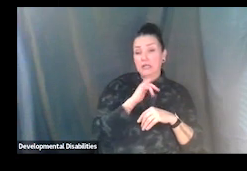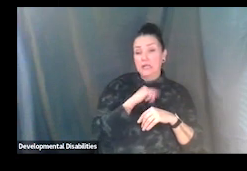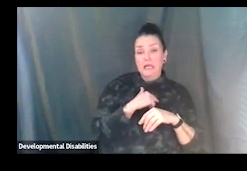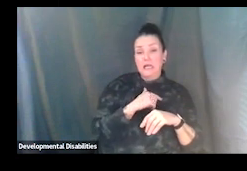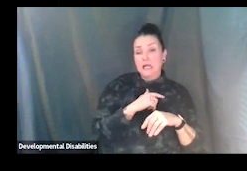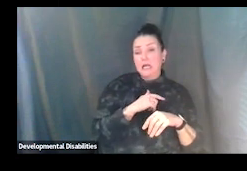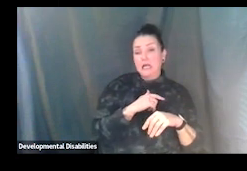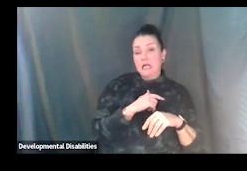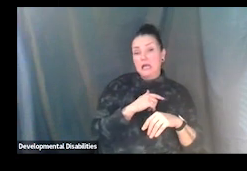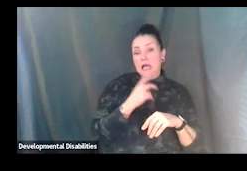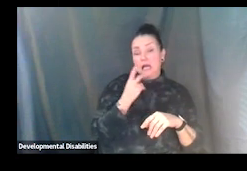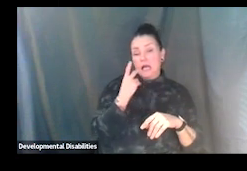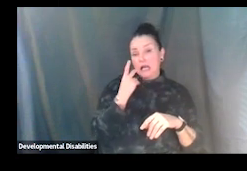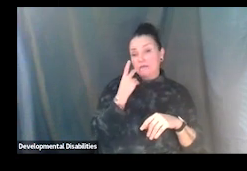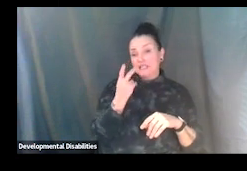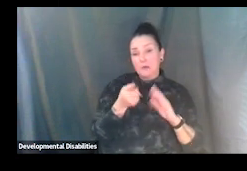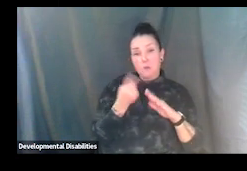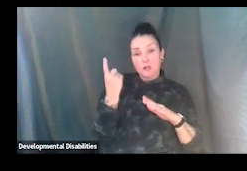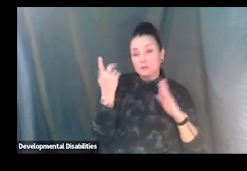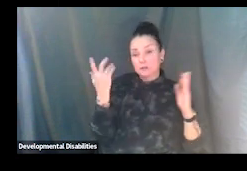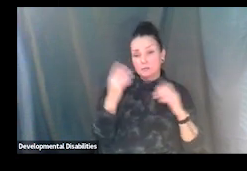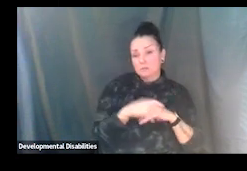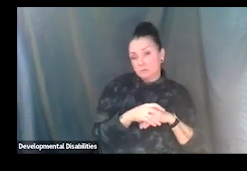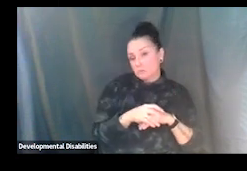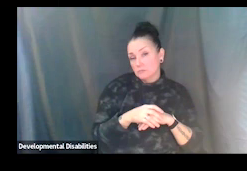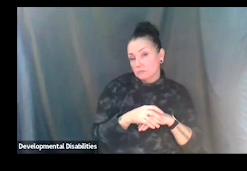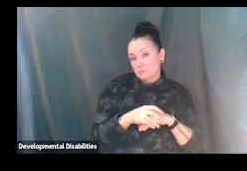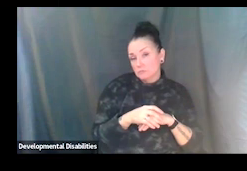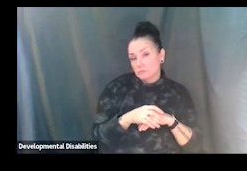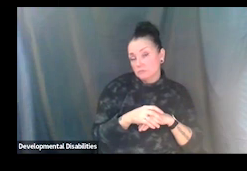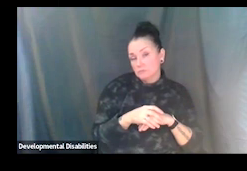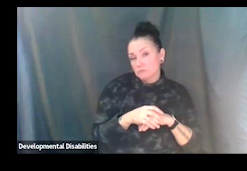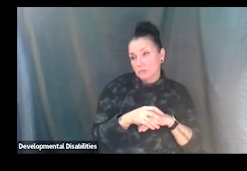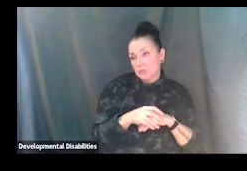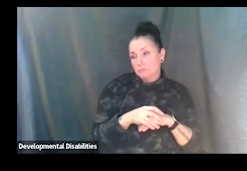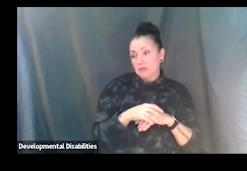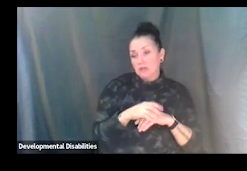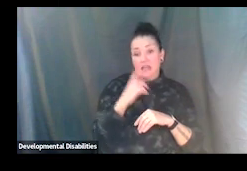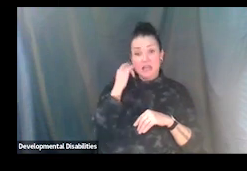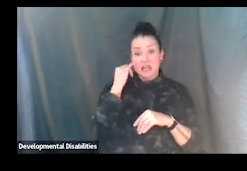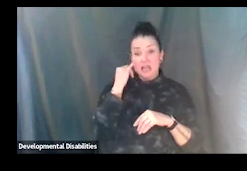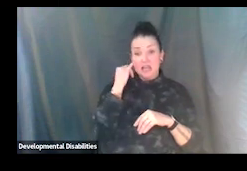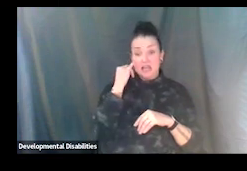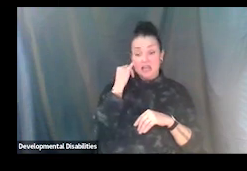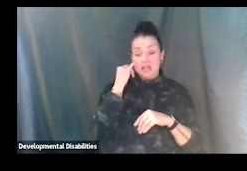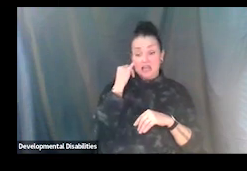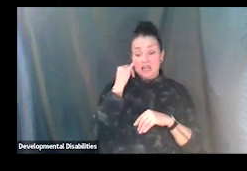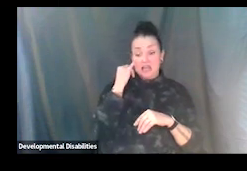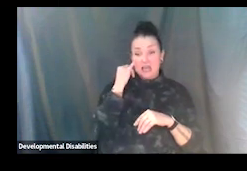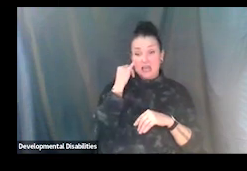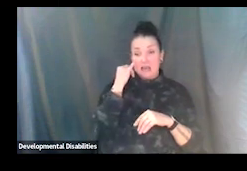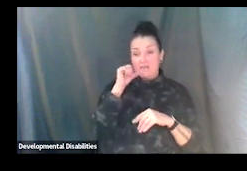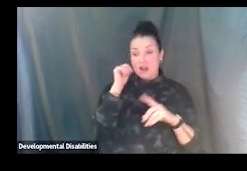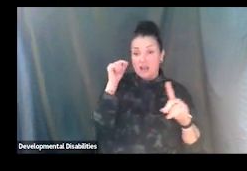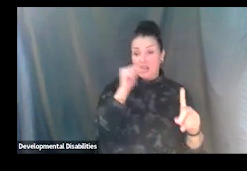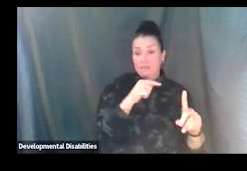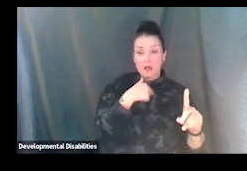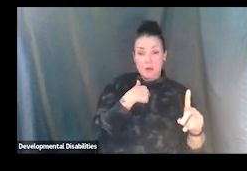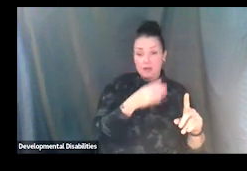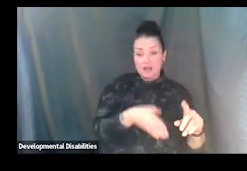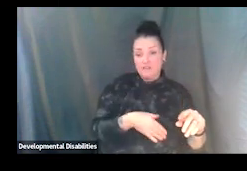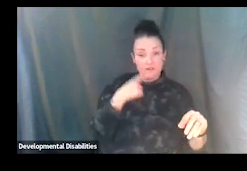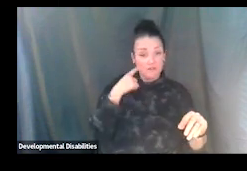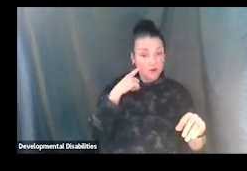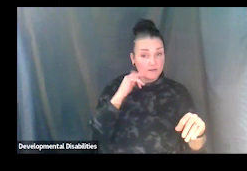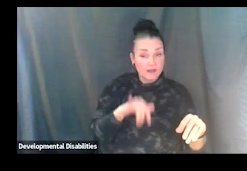And so obviously, marketing works. We know that Mr. Burns and the Simpsons found brain and nerve tonics to be very effective.